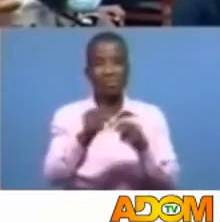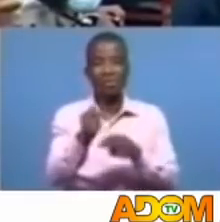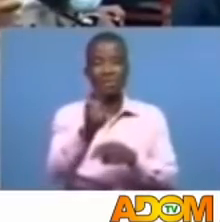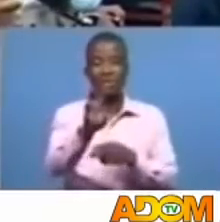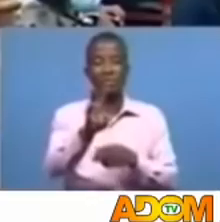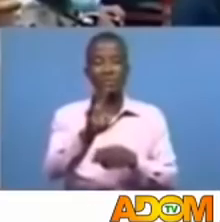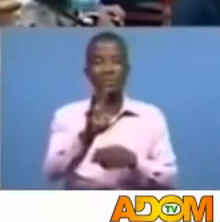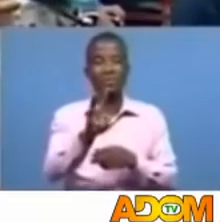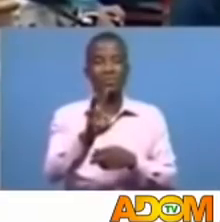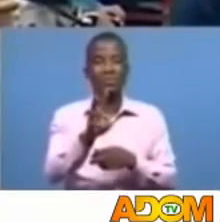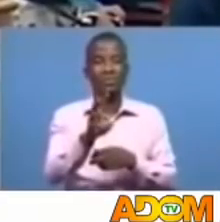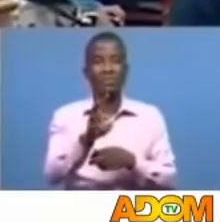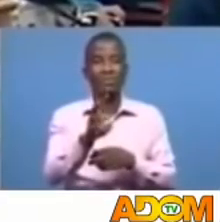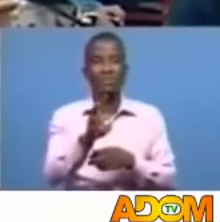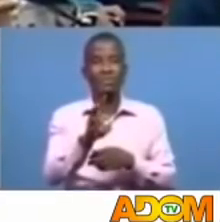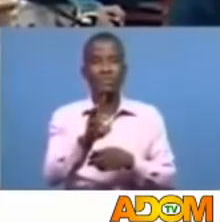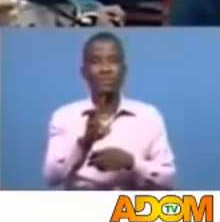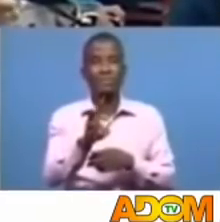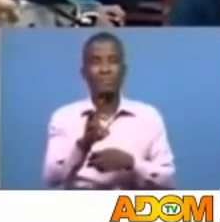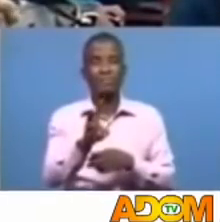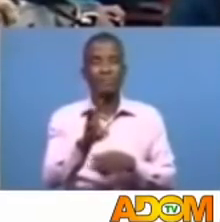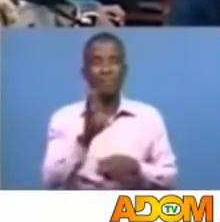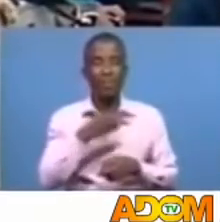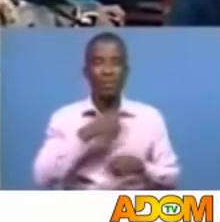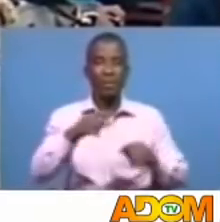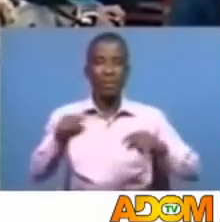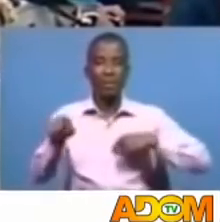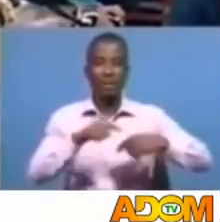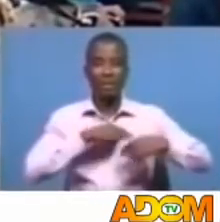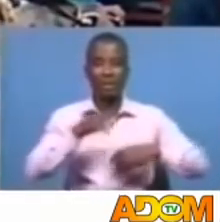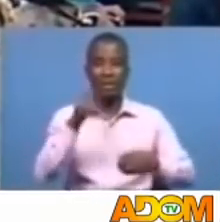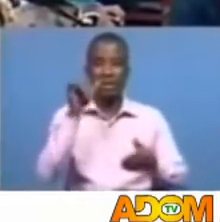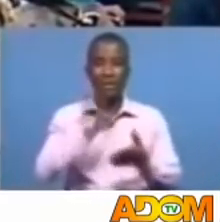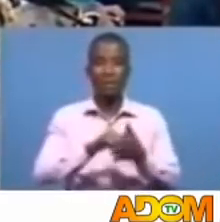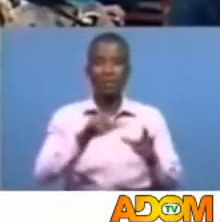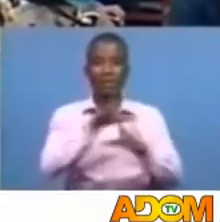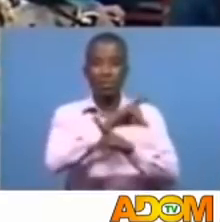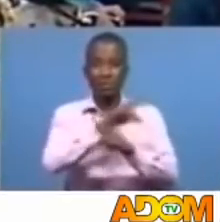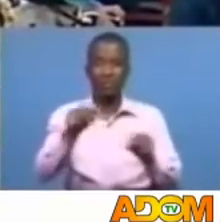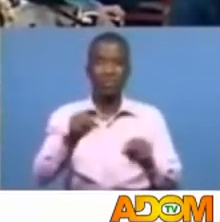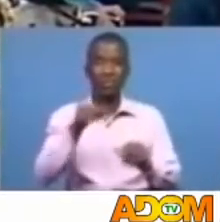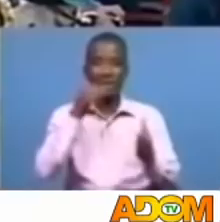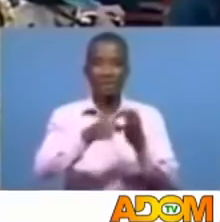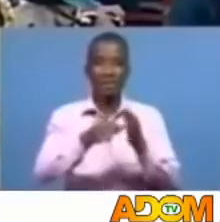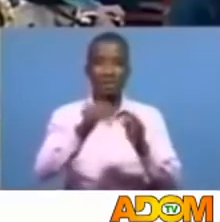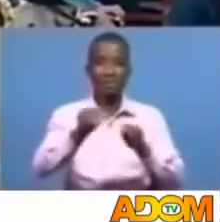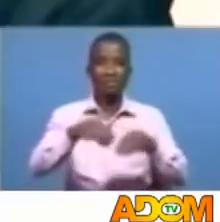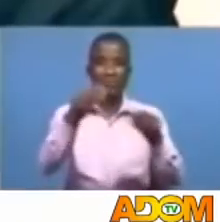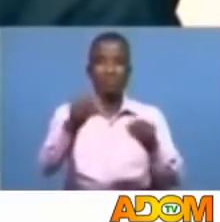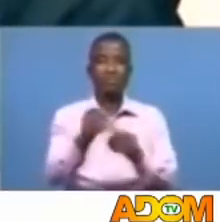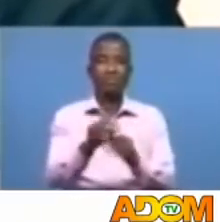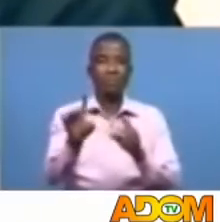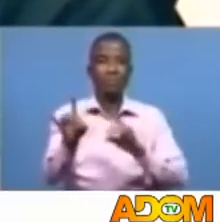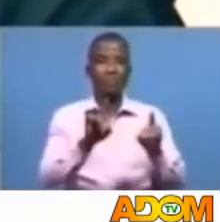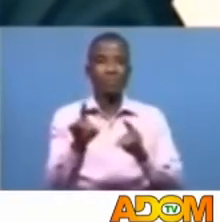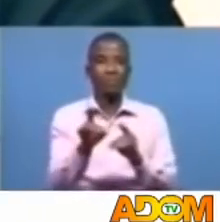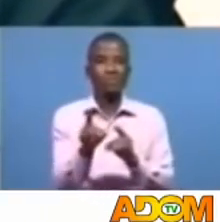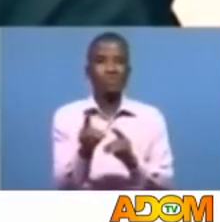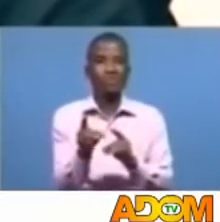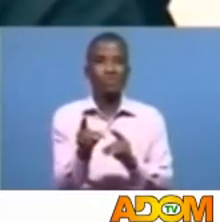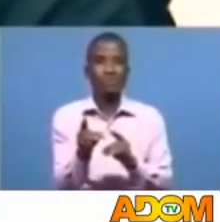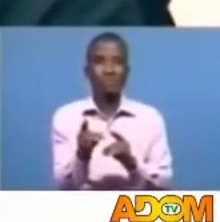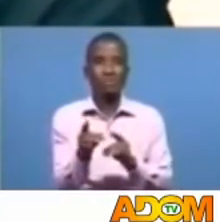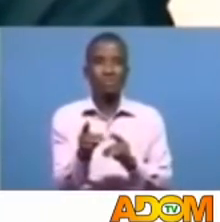And there we argued that no reference had been made. It was per incurium Section 26. In that ruling,